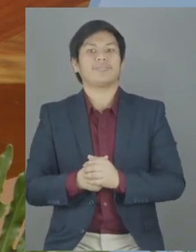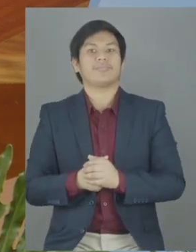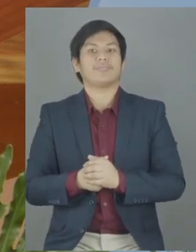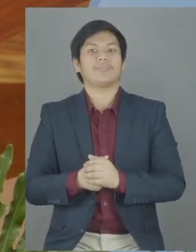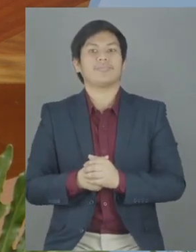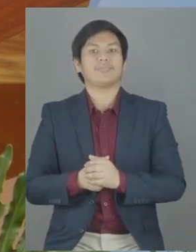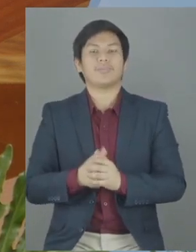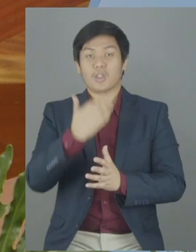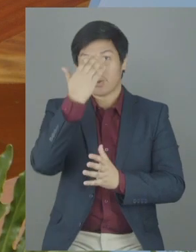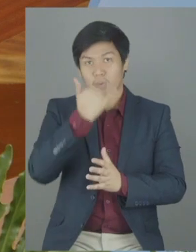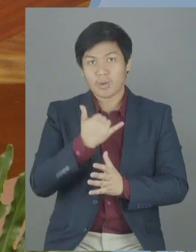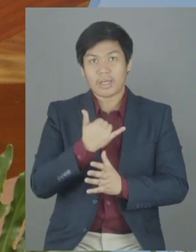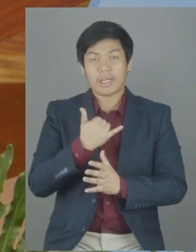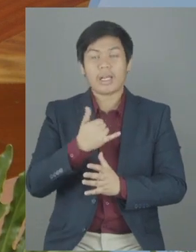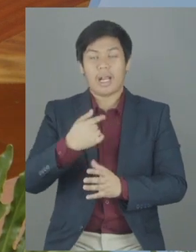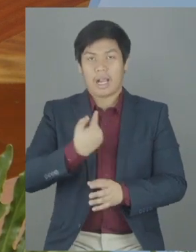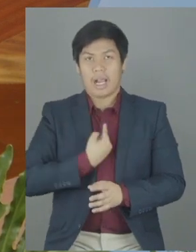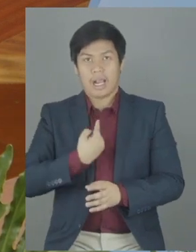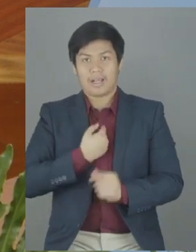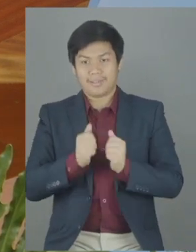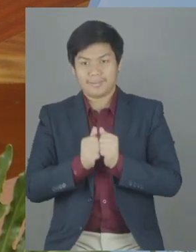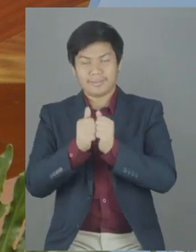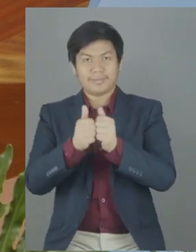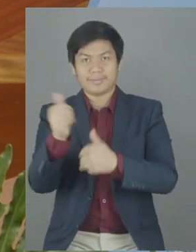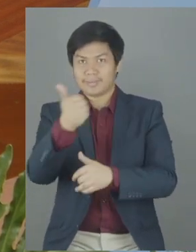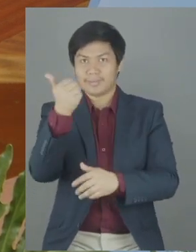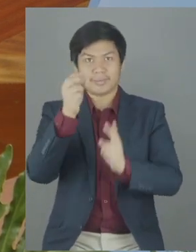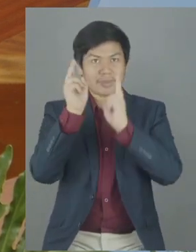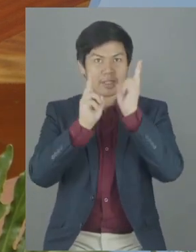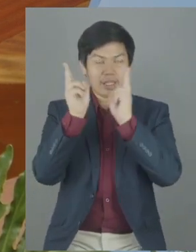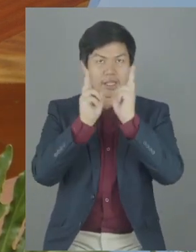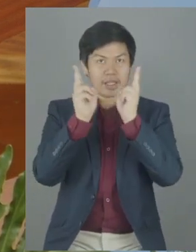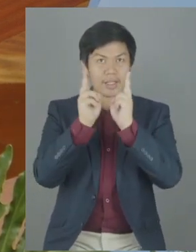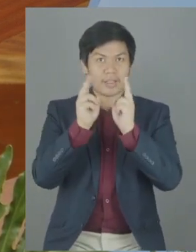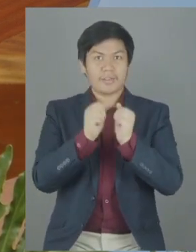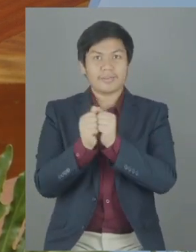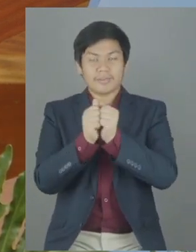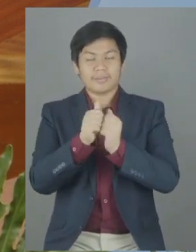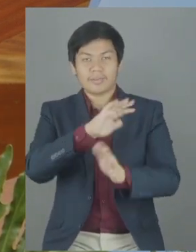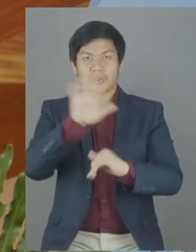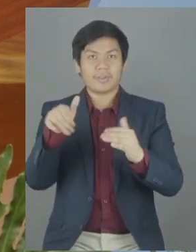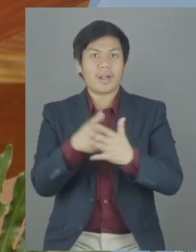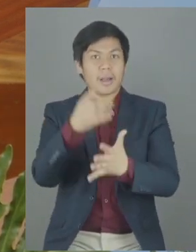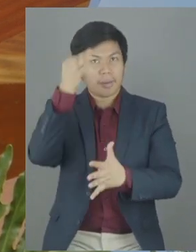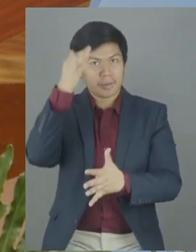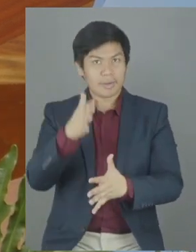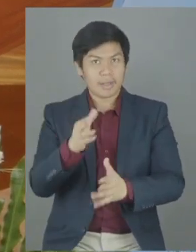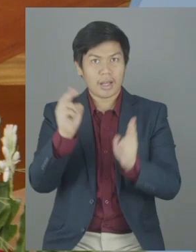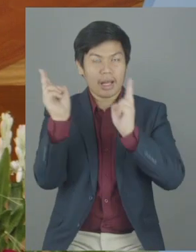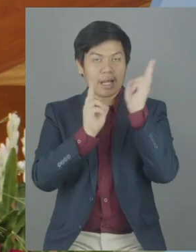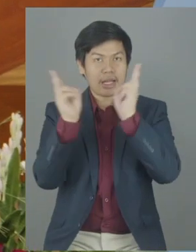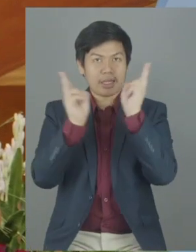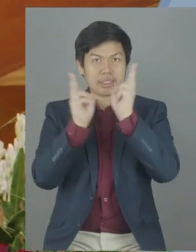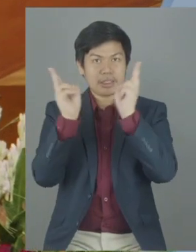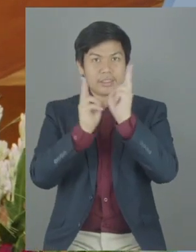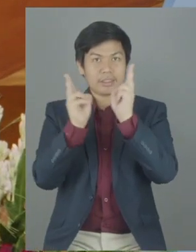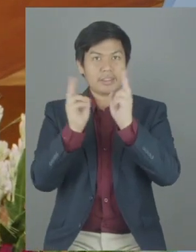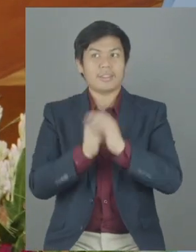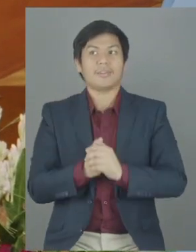this is why I, together with all the others, and together with all the pastors, this is why we usher.